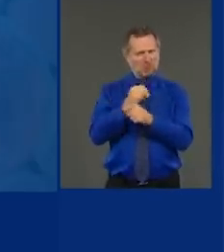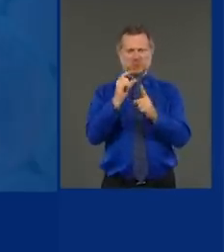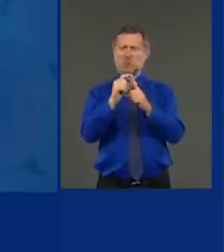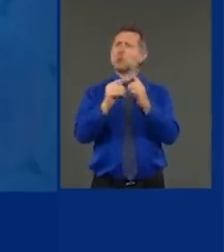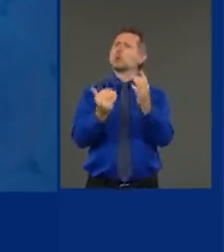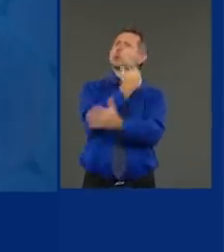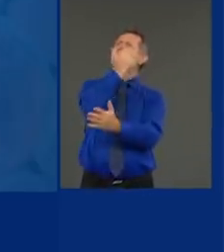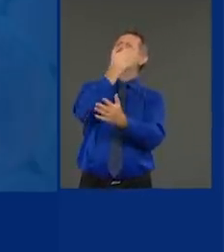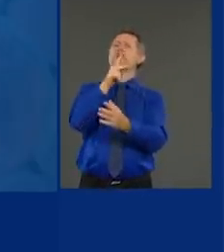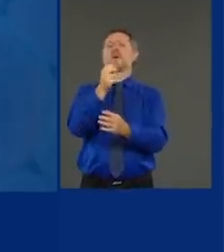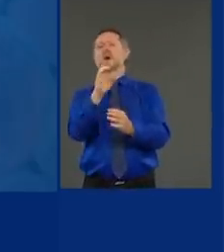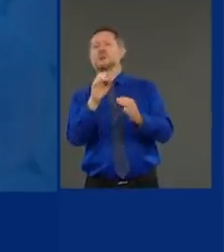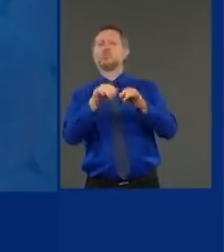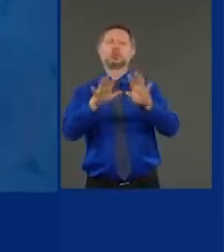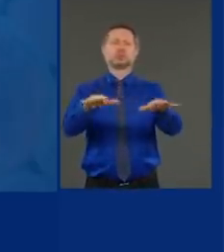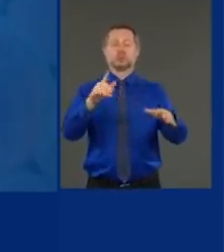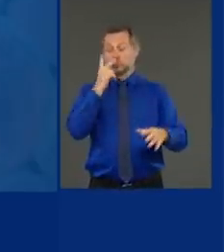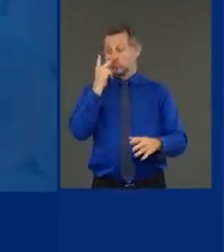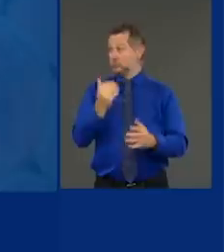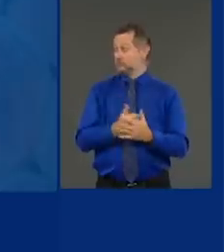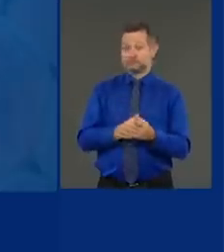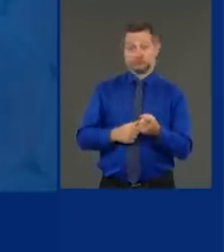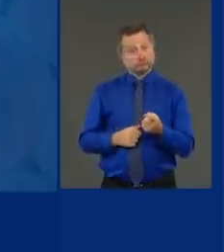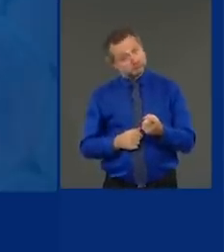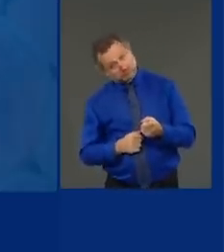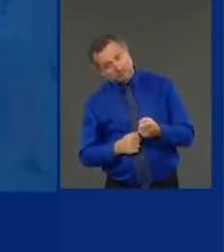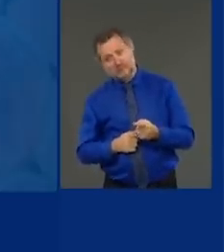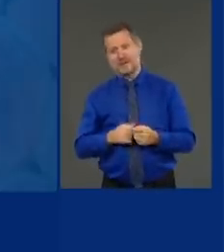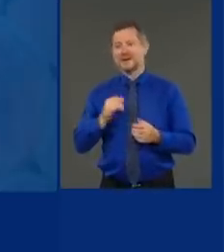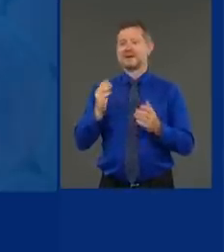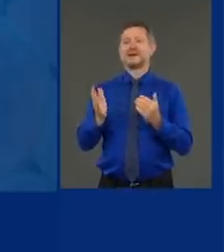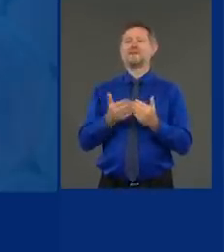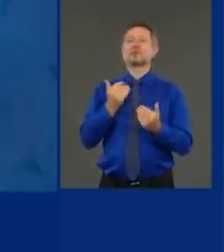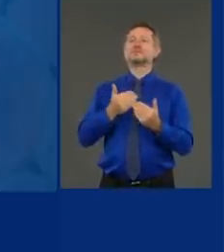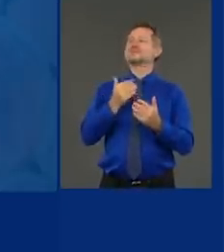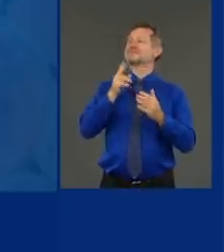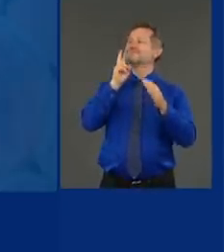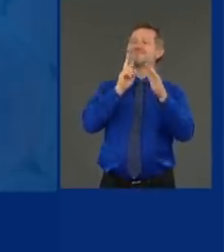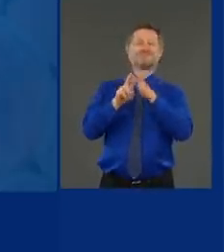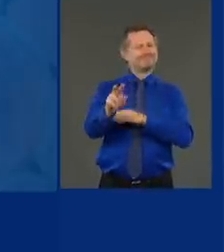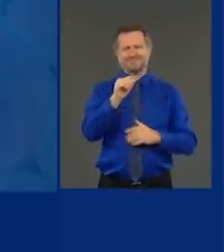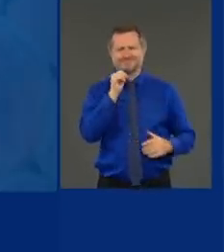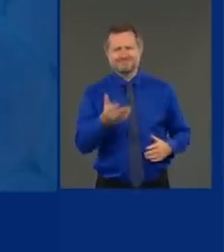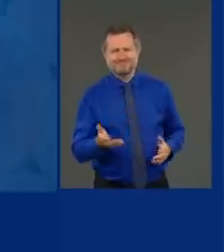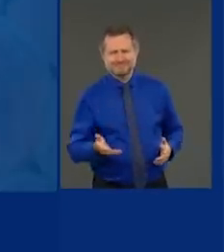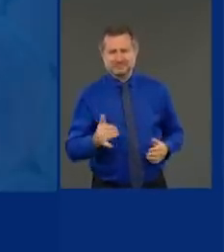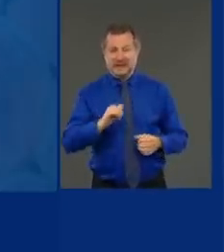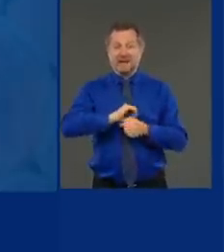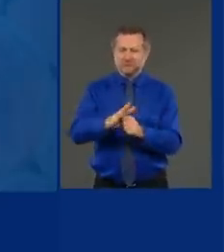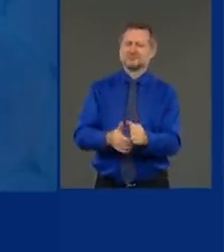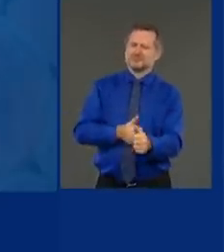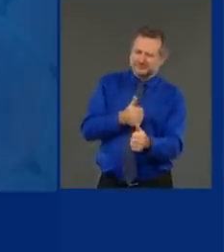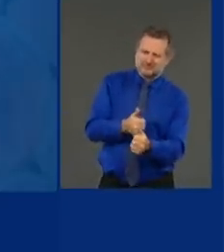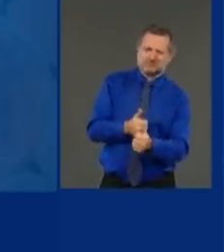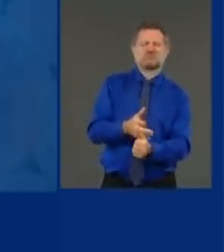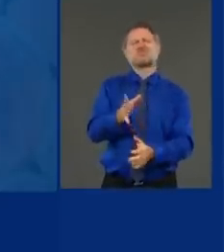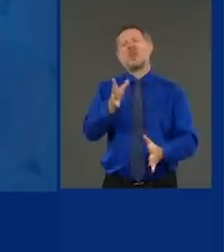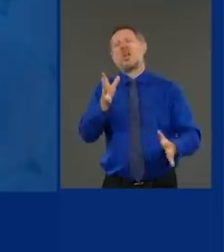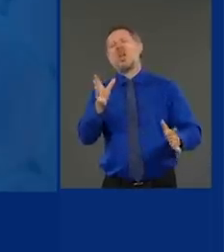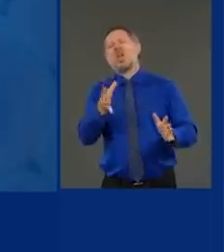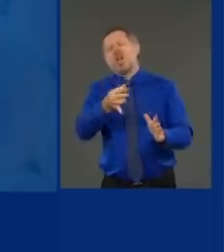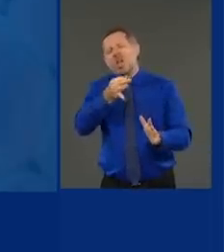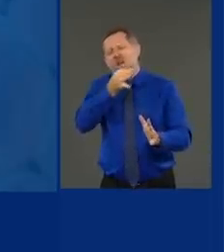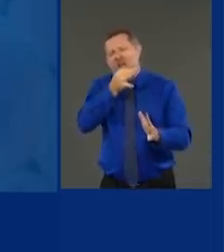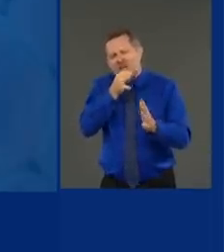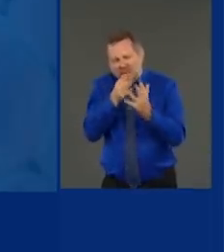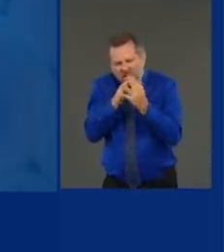phase. It was entirely predictable. It was the progression of a virus. It's exponential increase, which is what